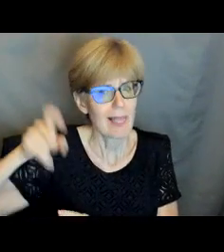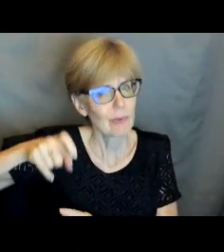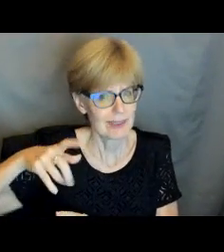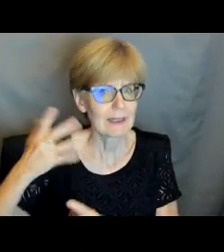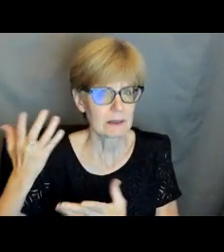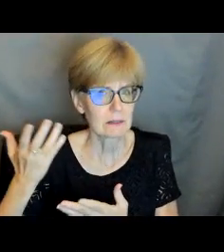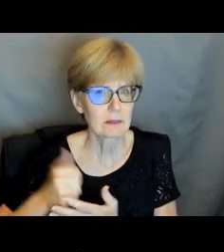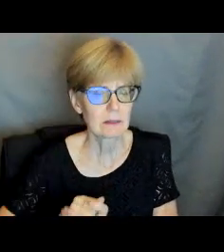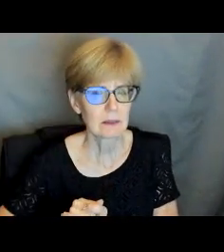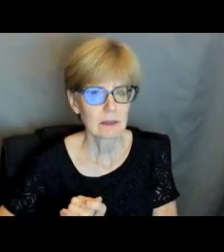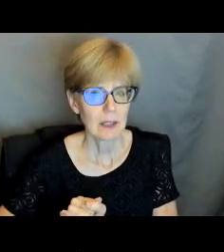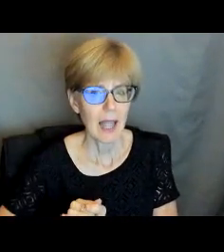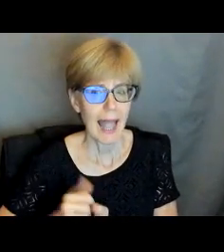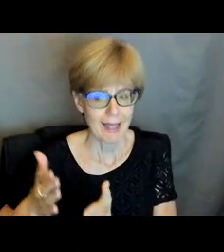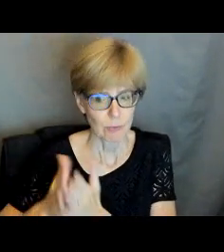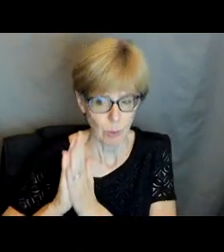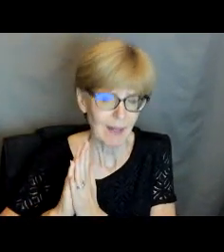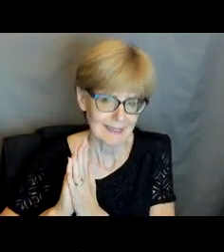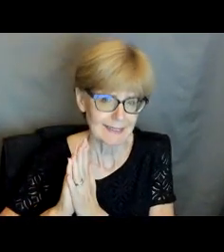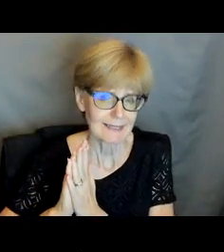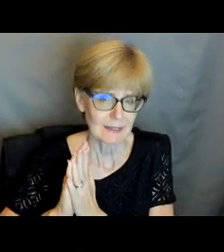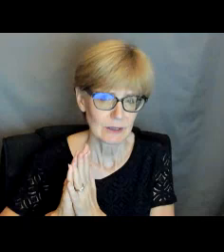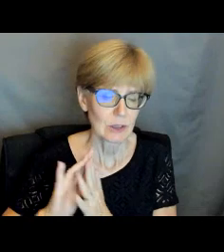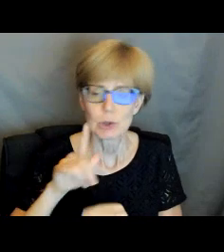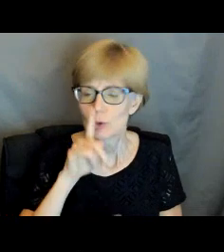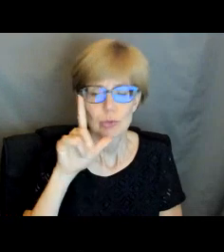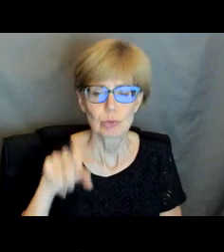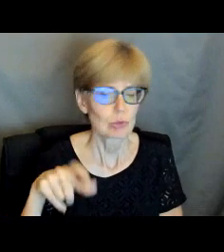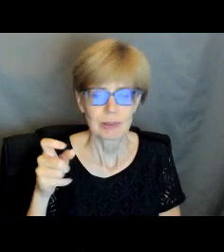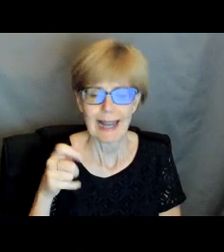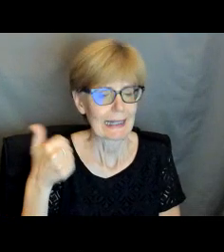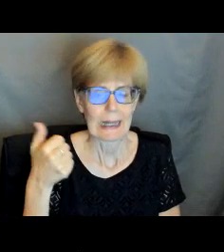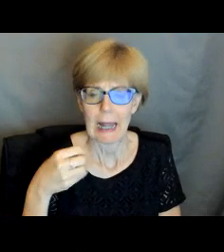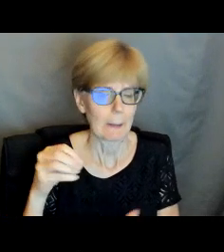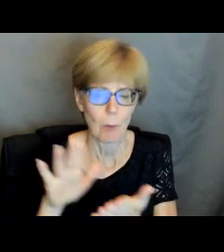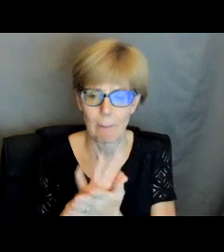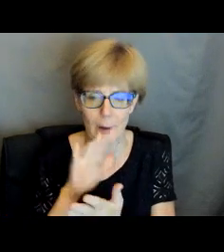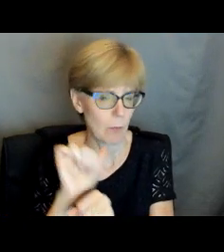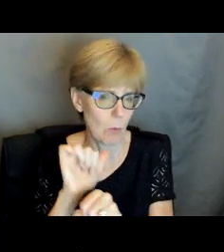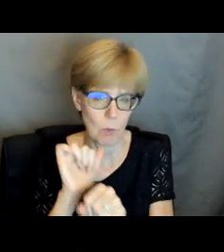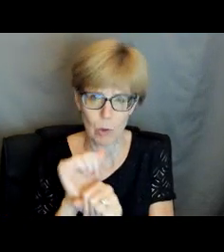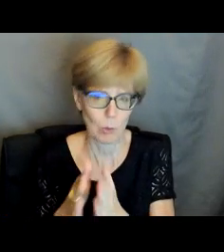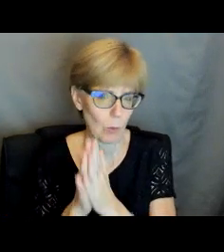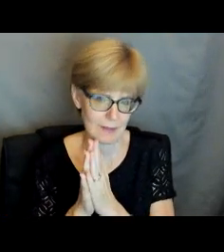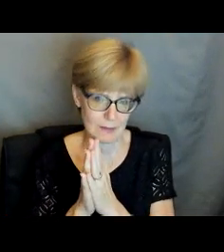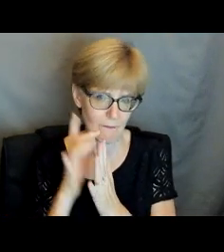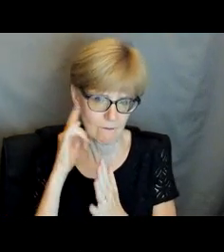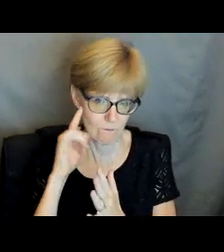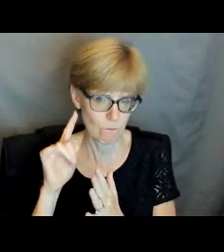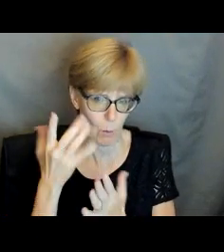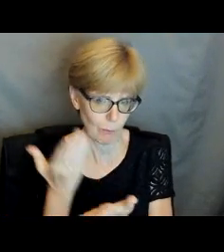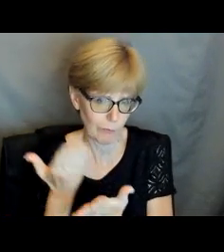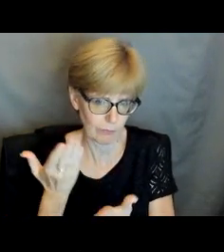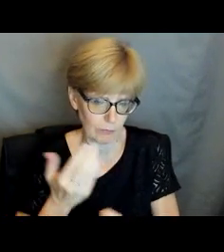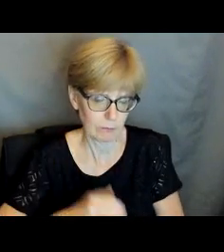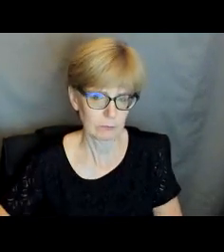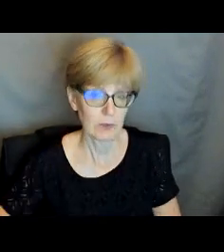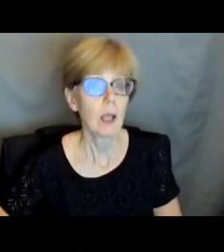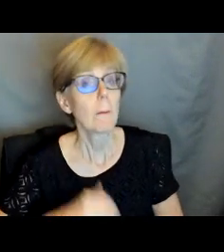is, and what their request is. So there should not be any further documentation requested in that situation. But